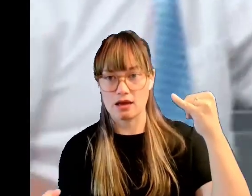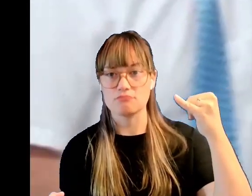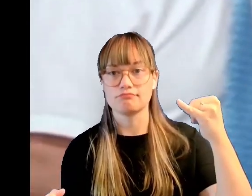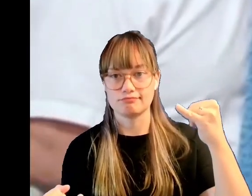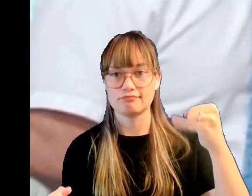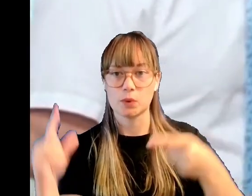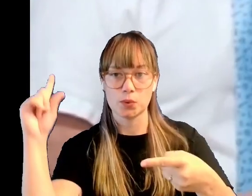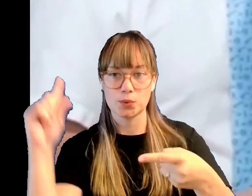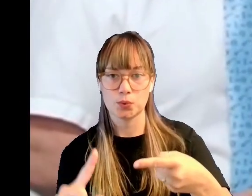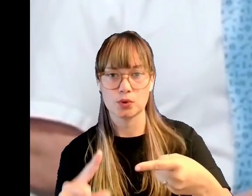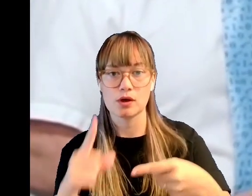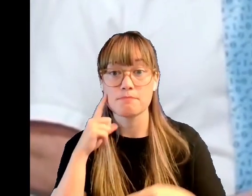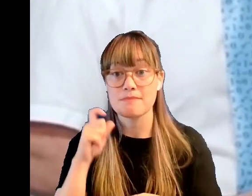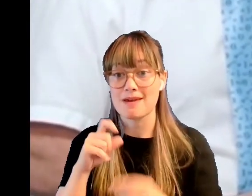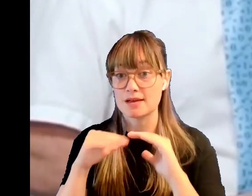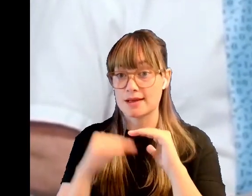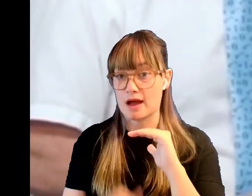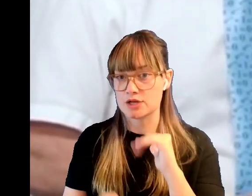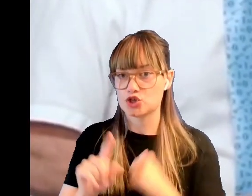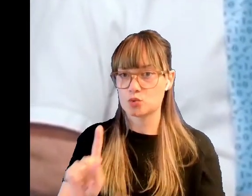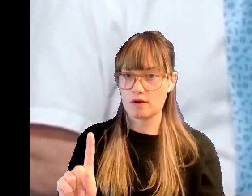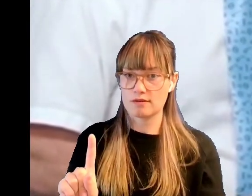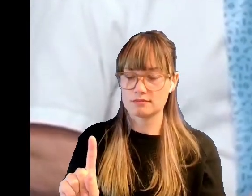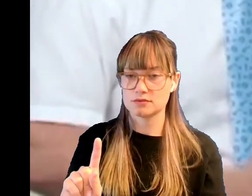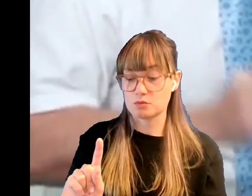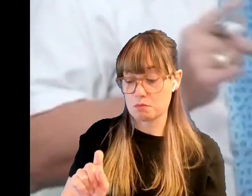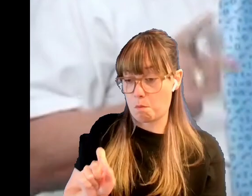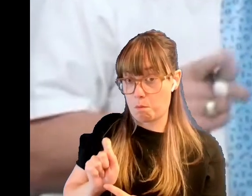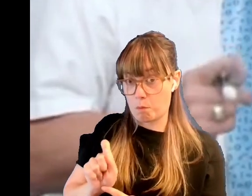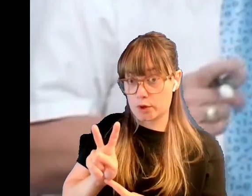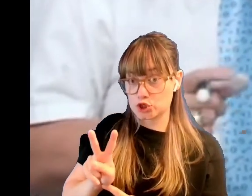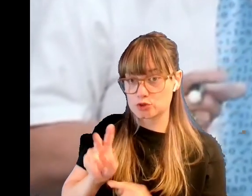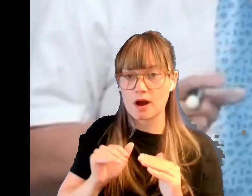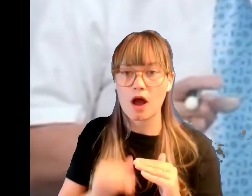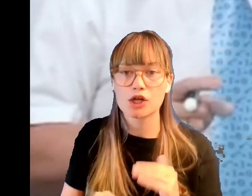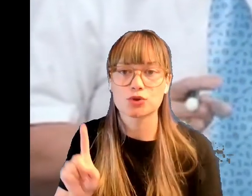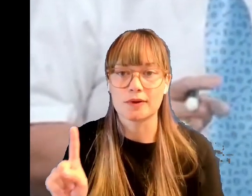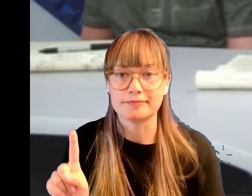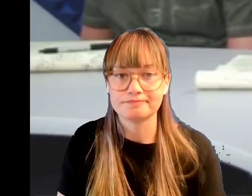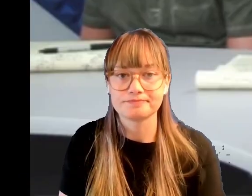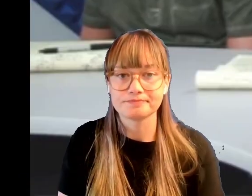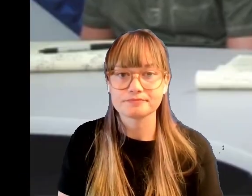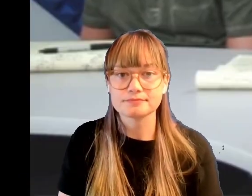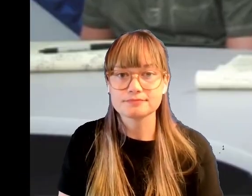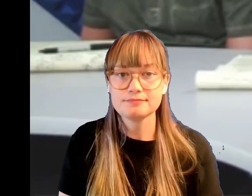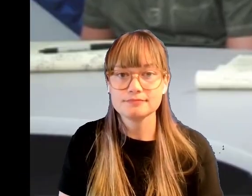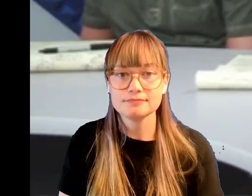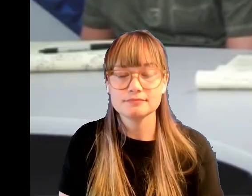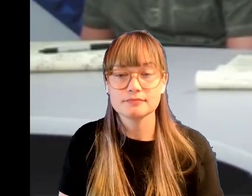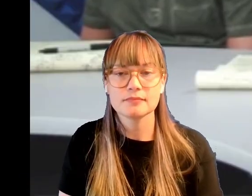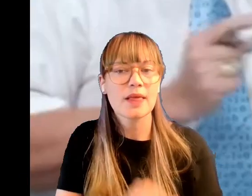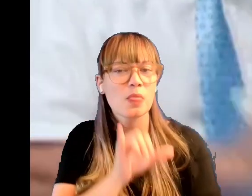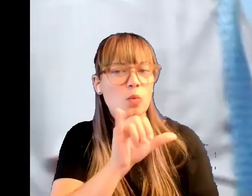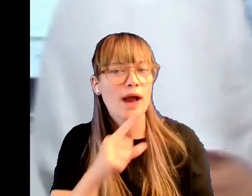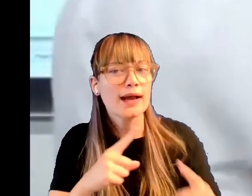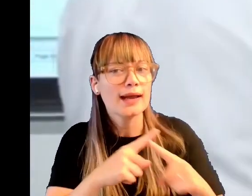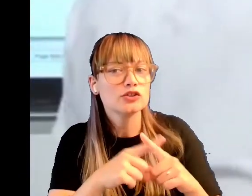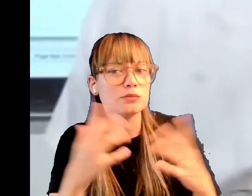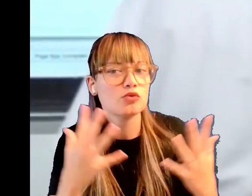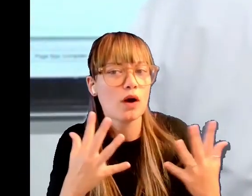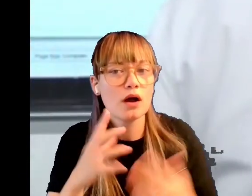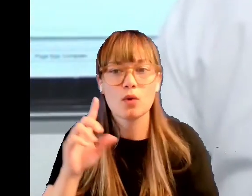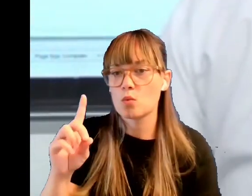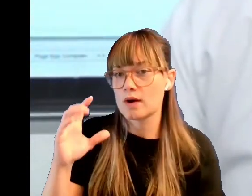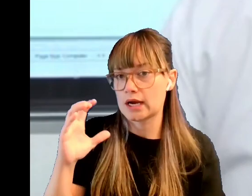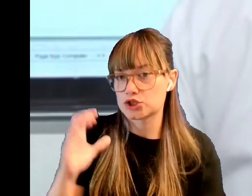Exponential decay, because this time our base is less than 1. And Jackson, the other thing we know is The y-intercept is 100. the